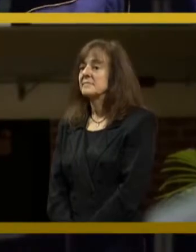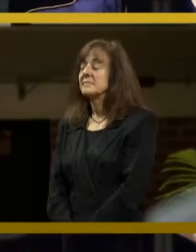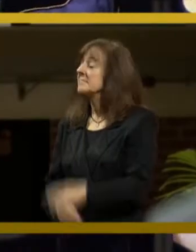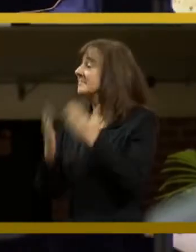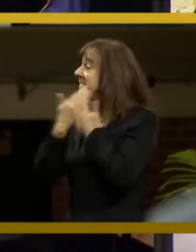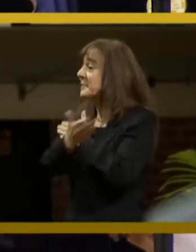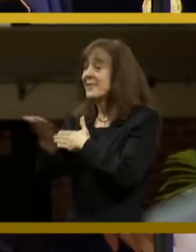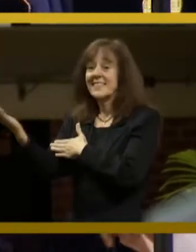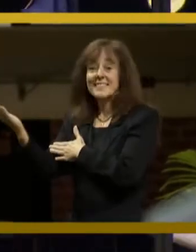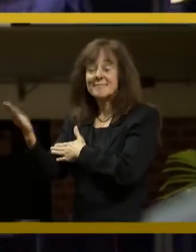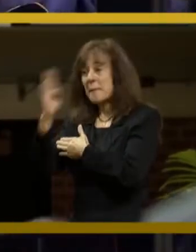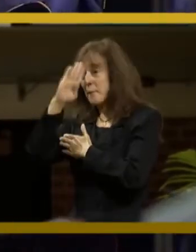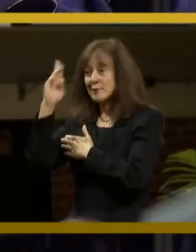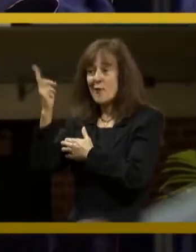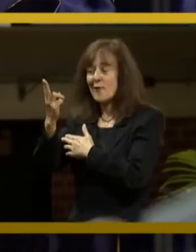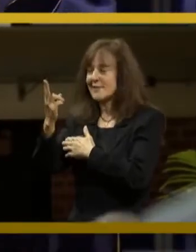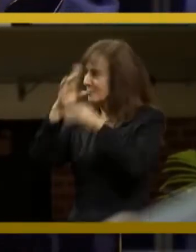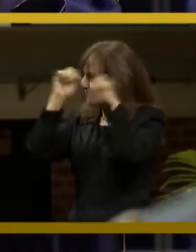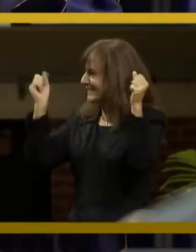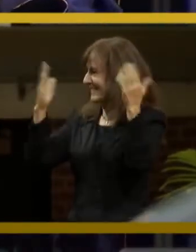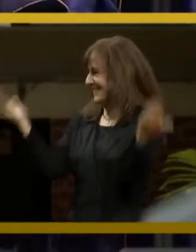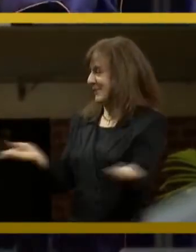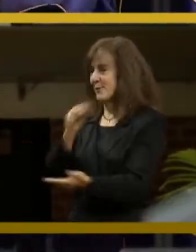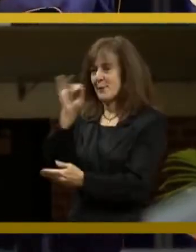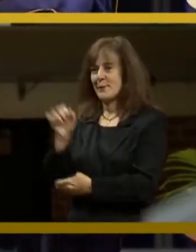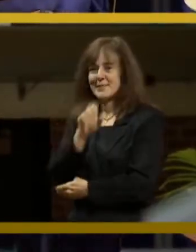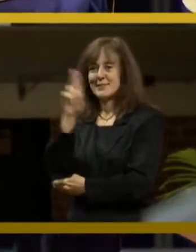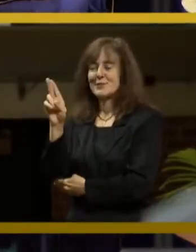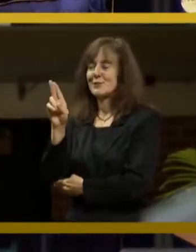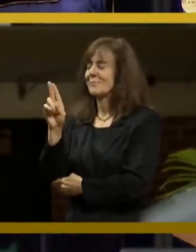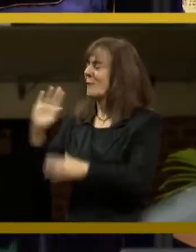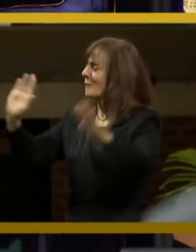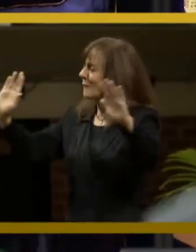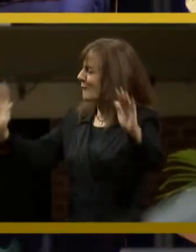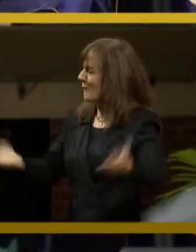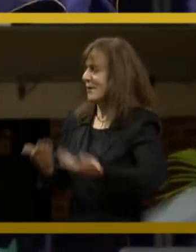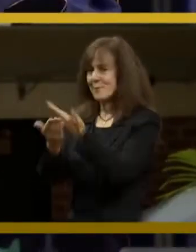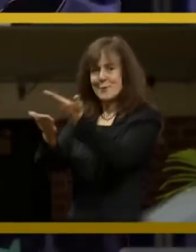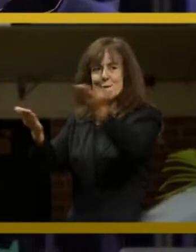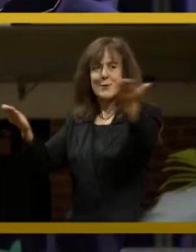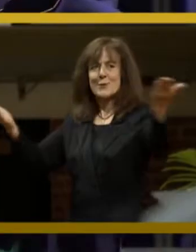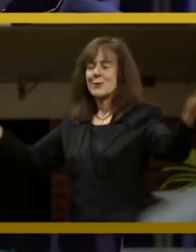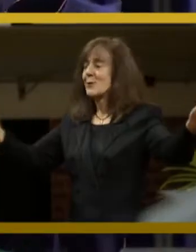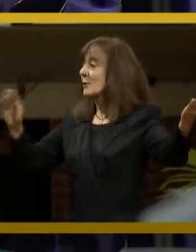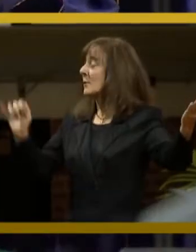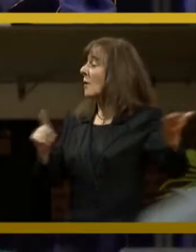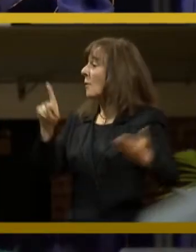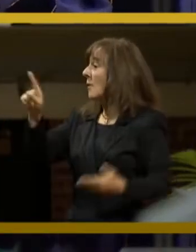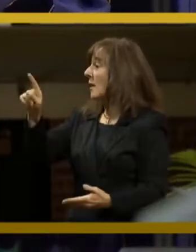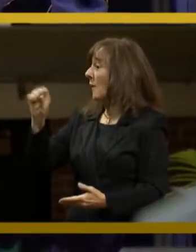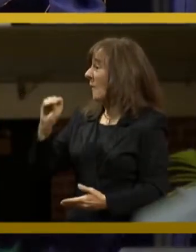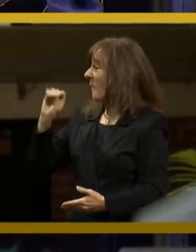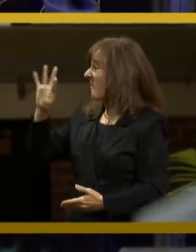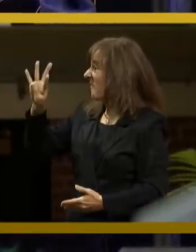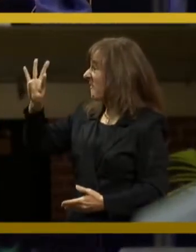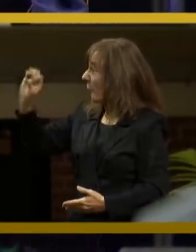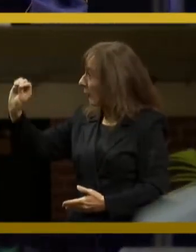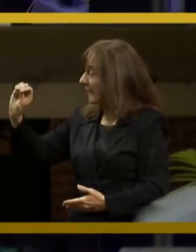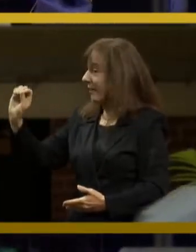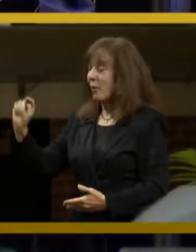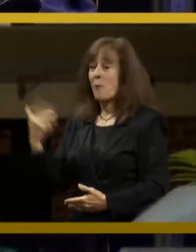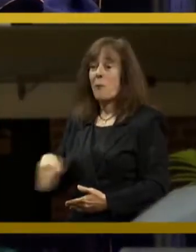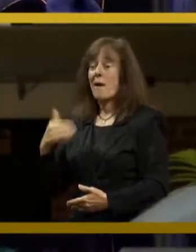Good morning. I'm Burns Hargis, president of Oklahoma State University, and I want to welcome you to OSU's 140th